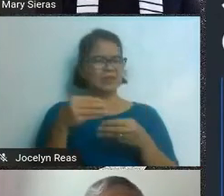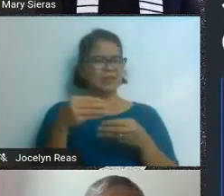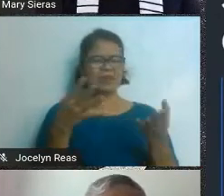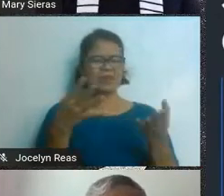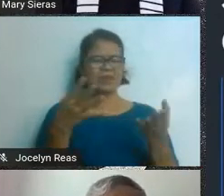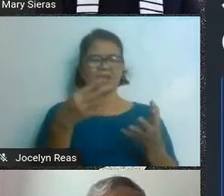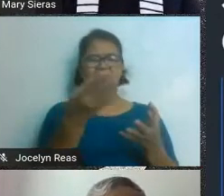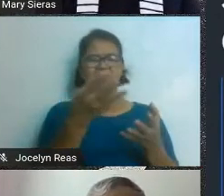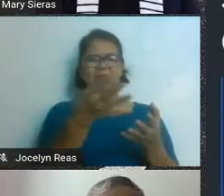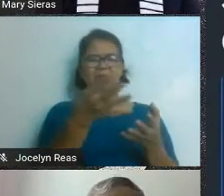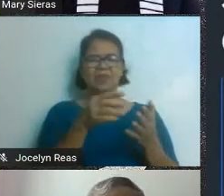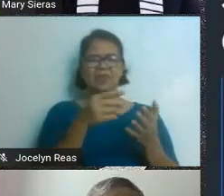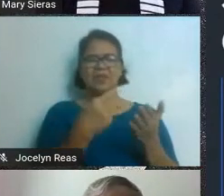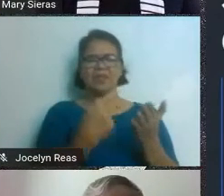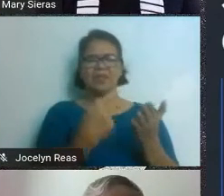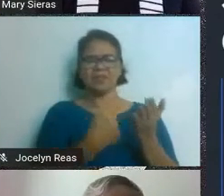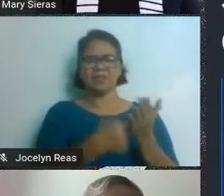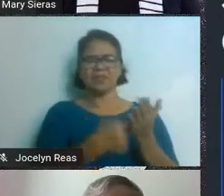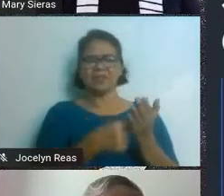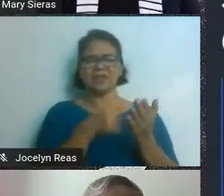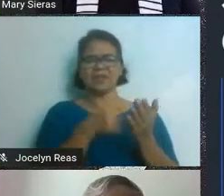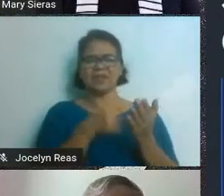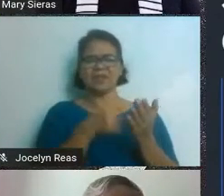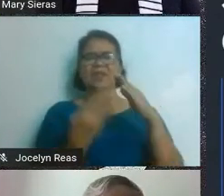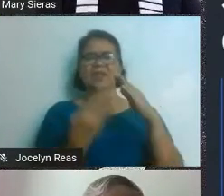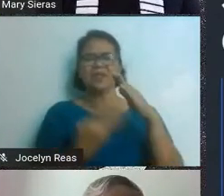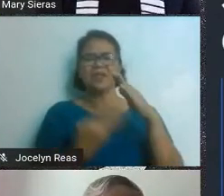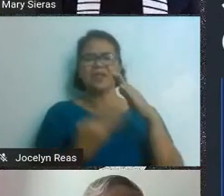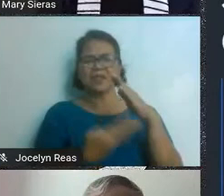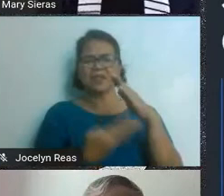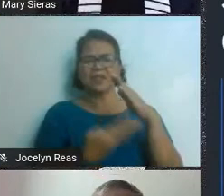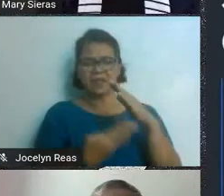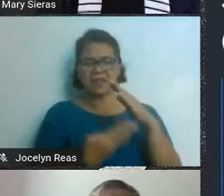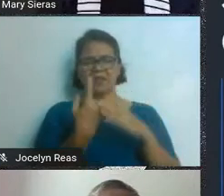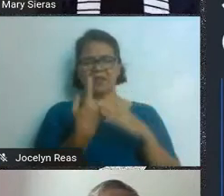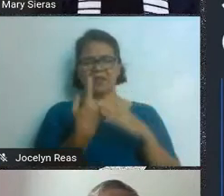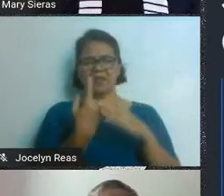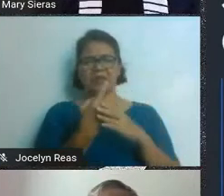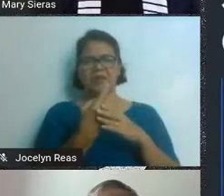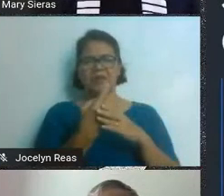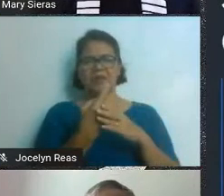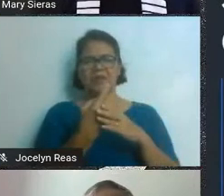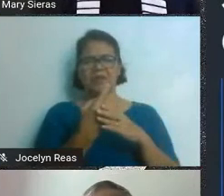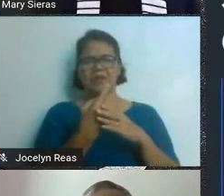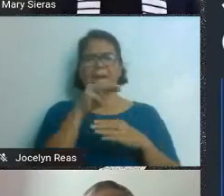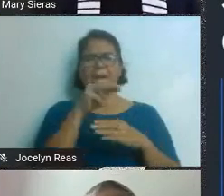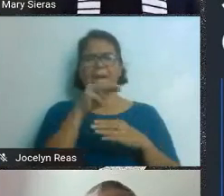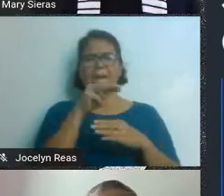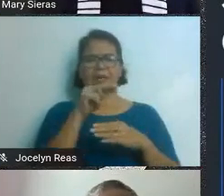the basics, yung minimum. Can always be enhanced or,